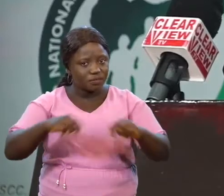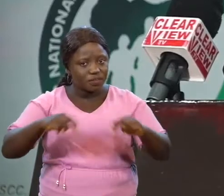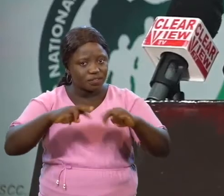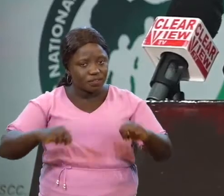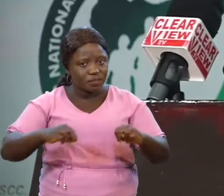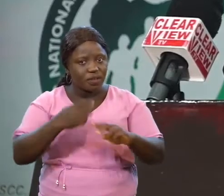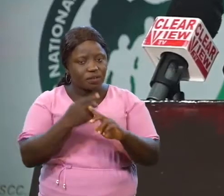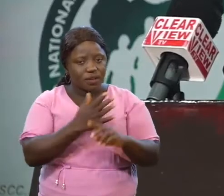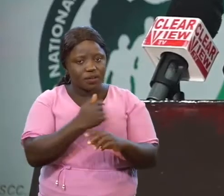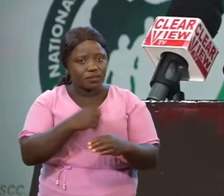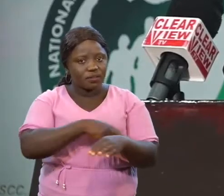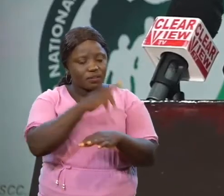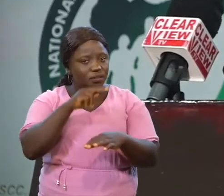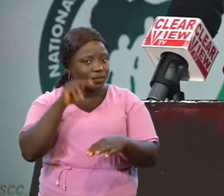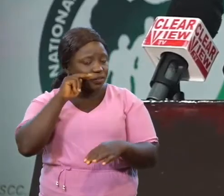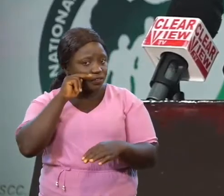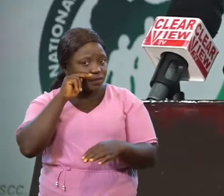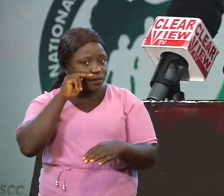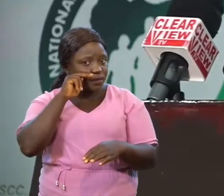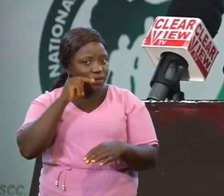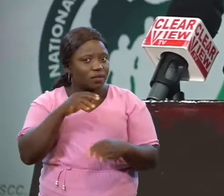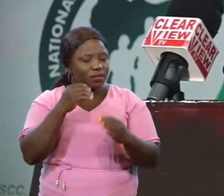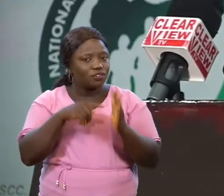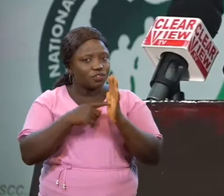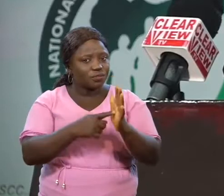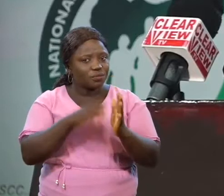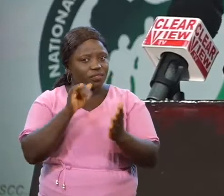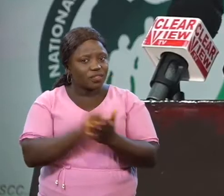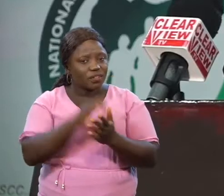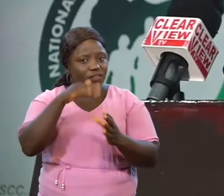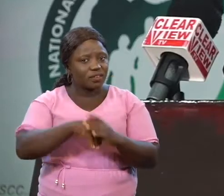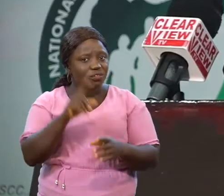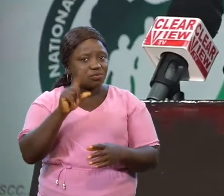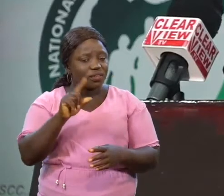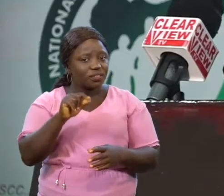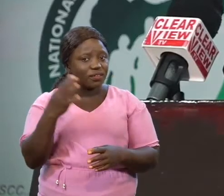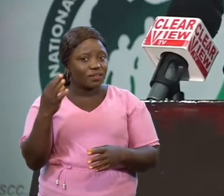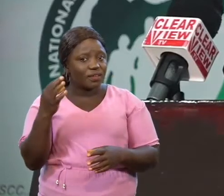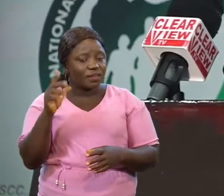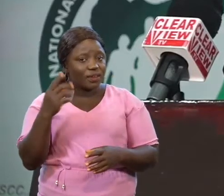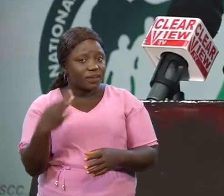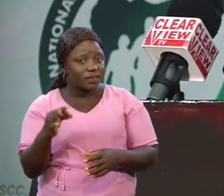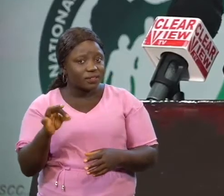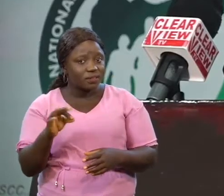Statistics from the Nigeria Living Standards Survey indicates that in 2019,